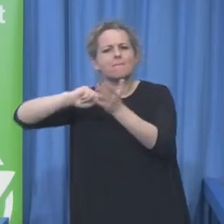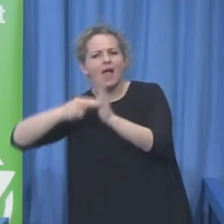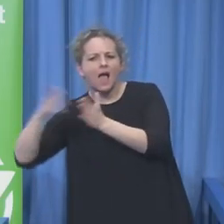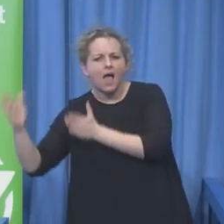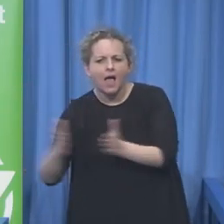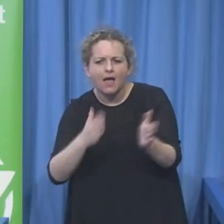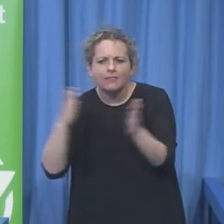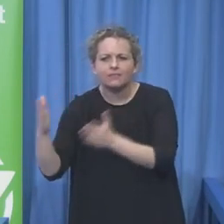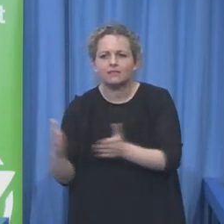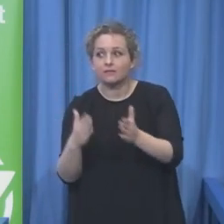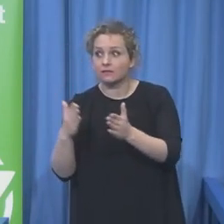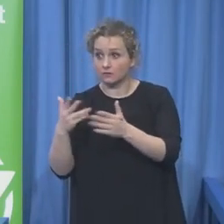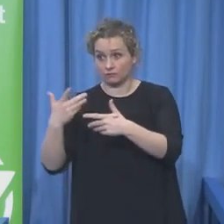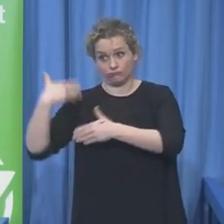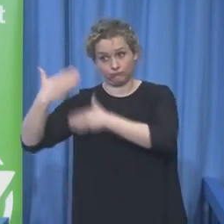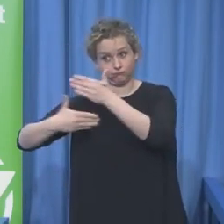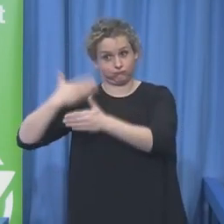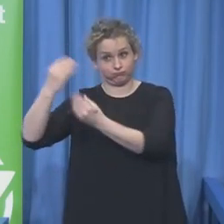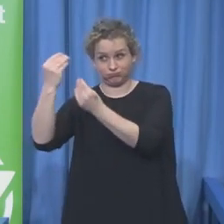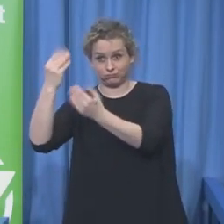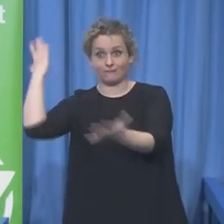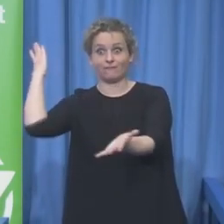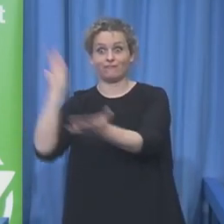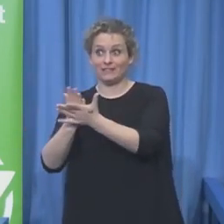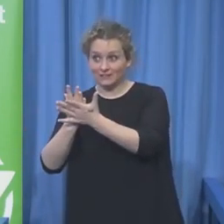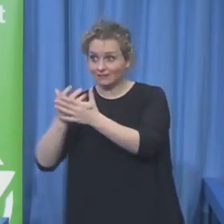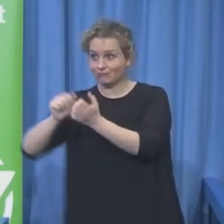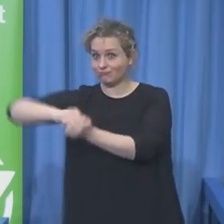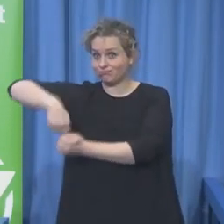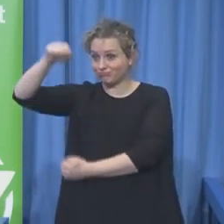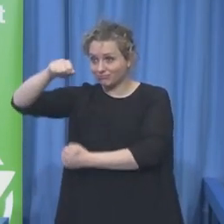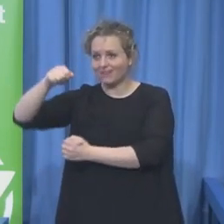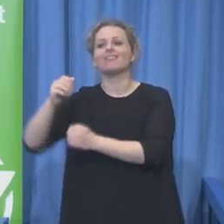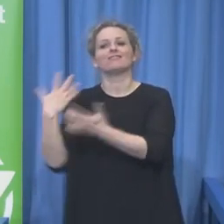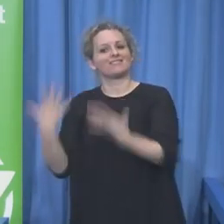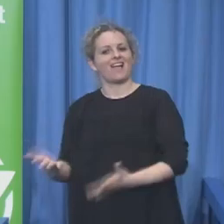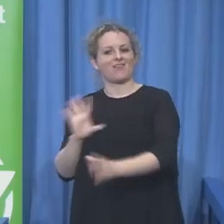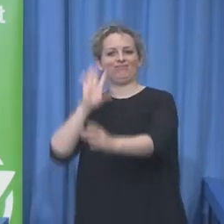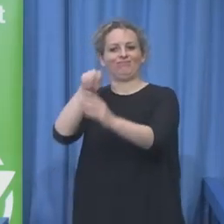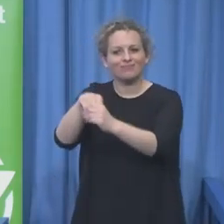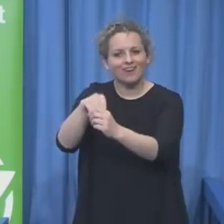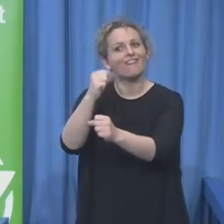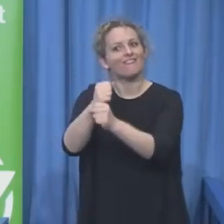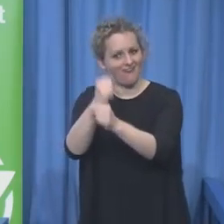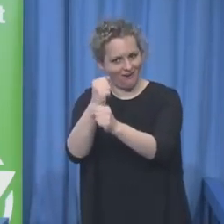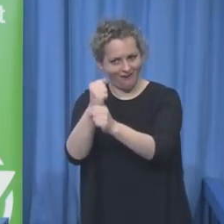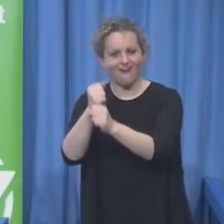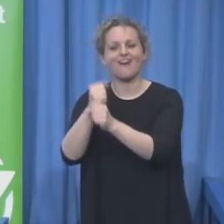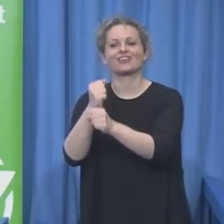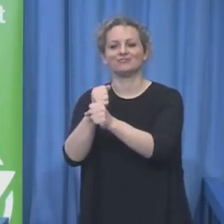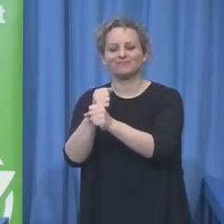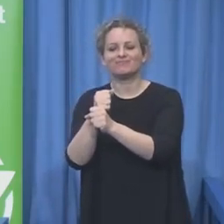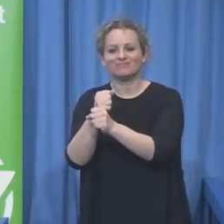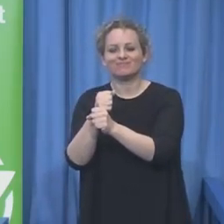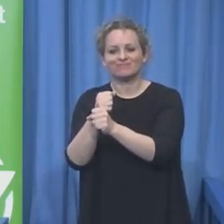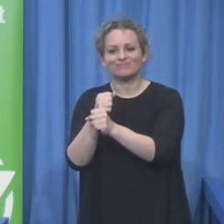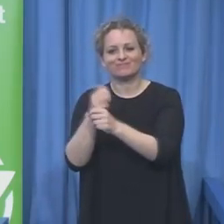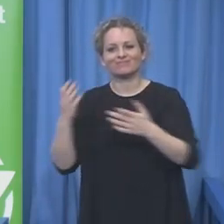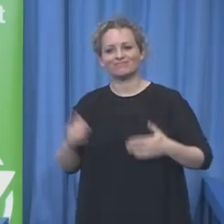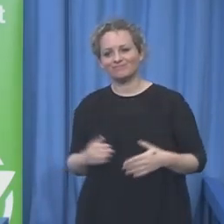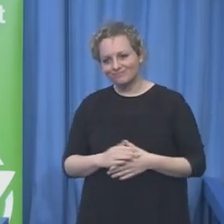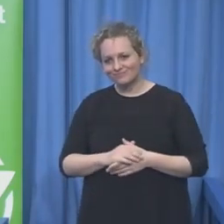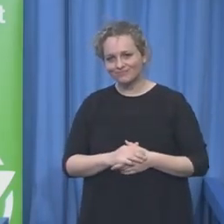his accreditation that he has to go back for every few years, and it helped him to become a successful child care worker. He now works 16 to